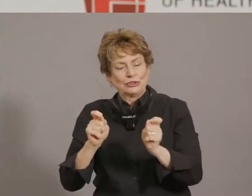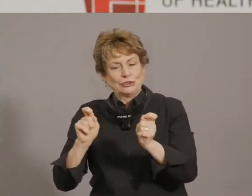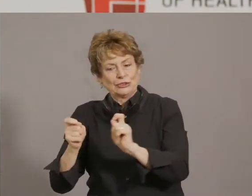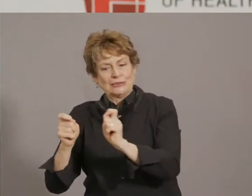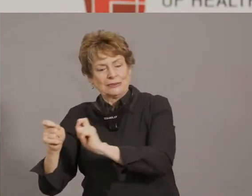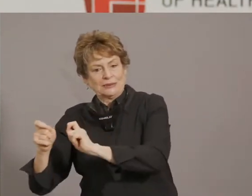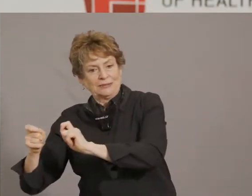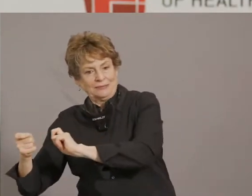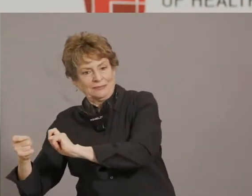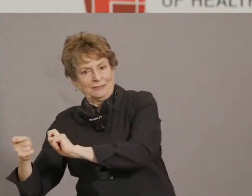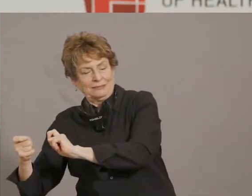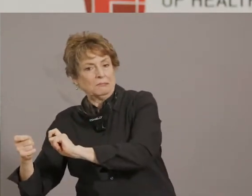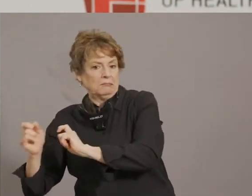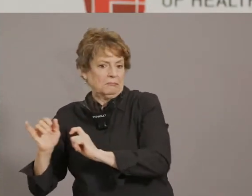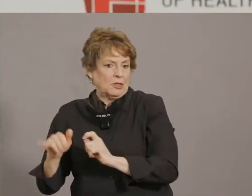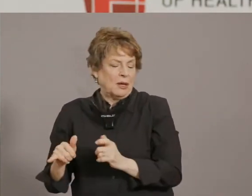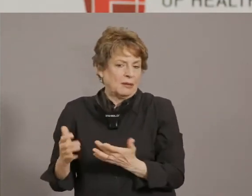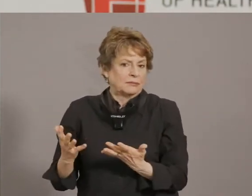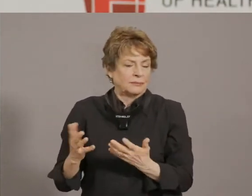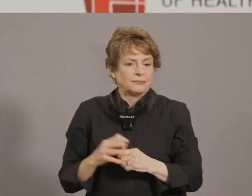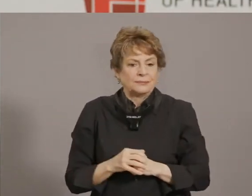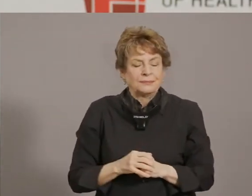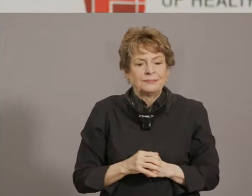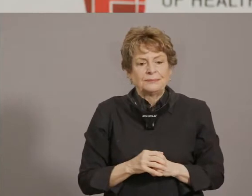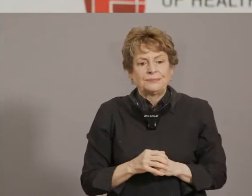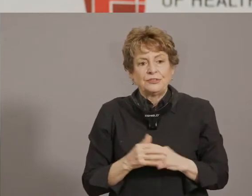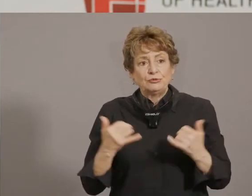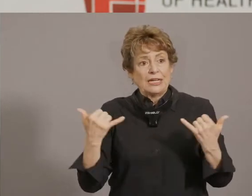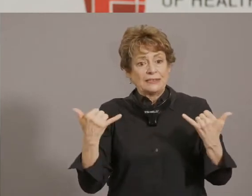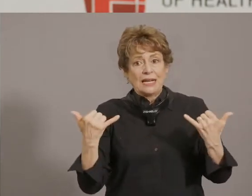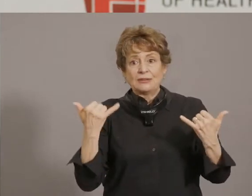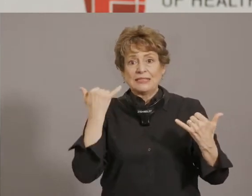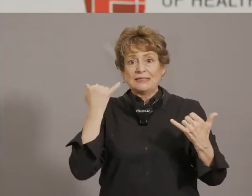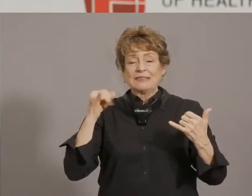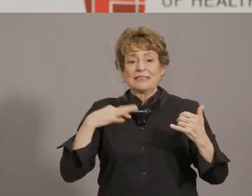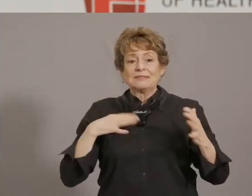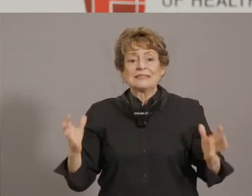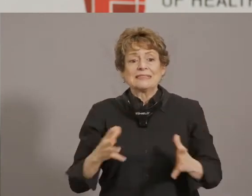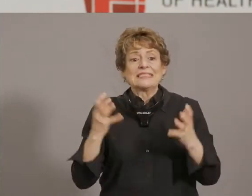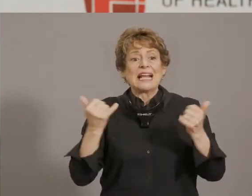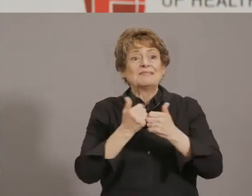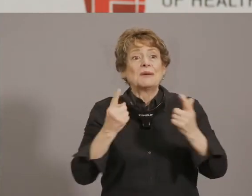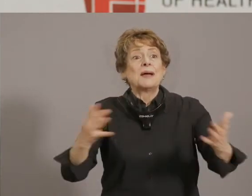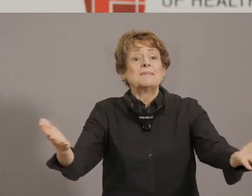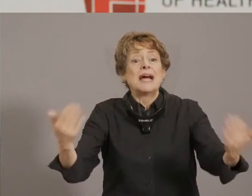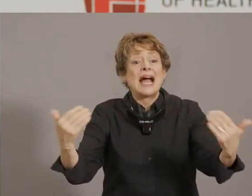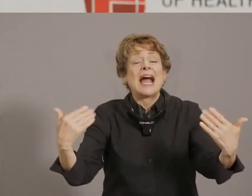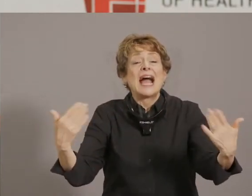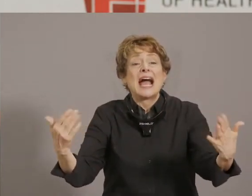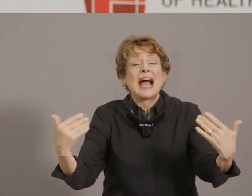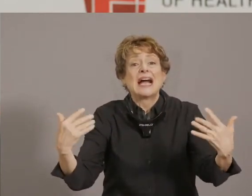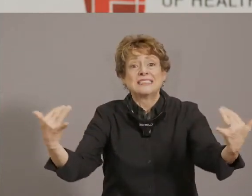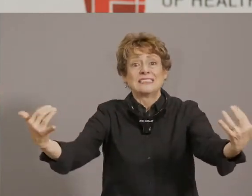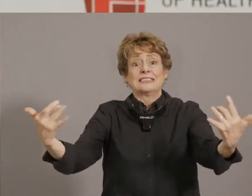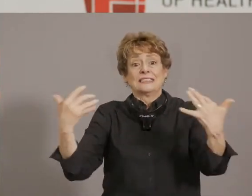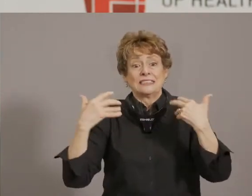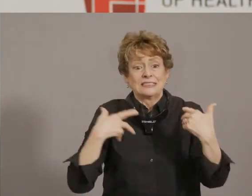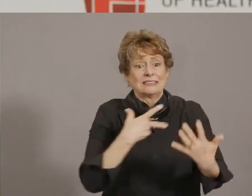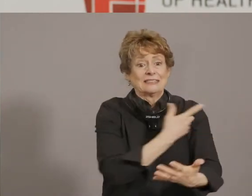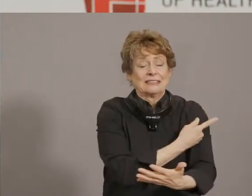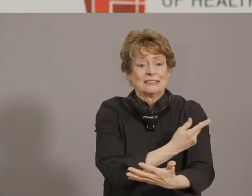frustrating if we run a vaccine, like roll up your sleeve campaign, go get your COVID vaccine, and people really want to, but you can't find